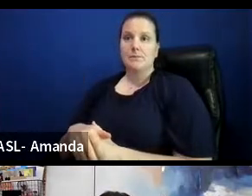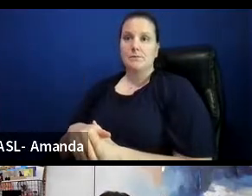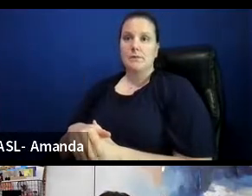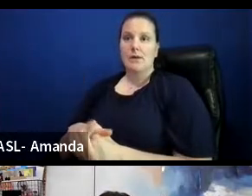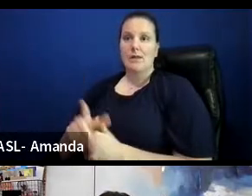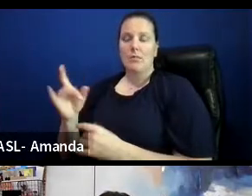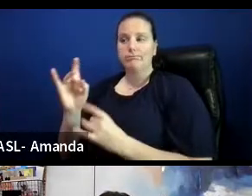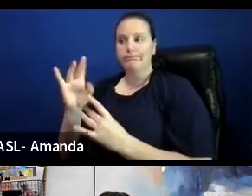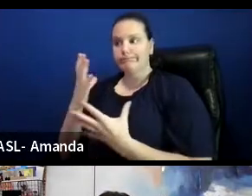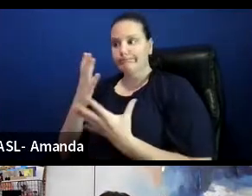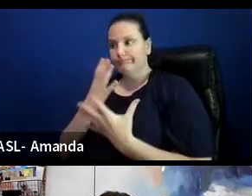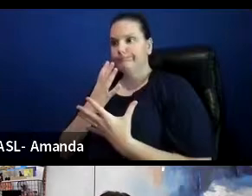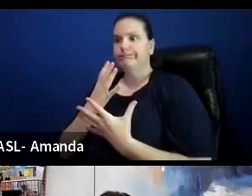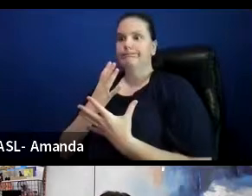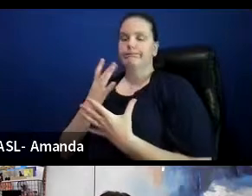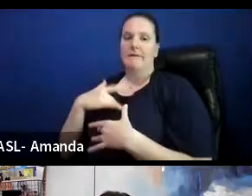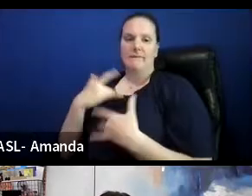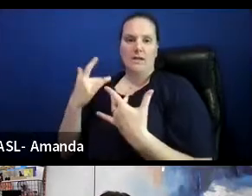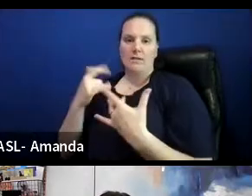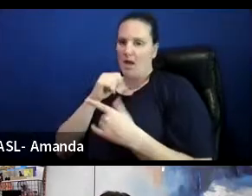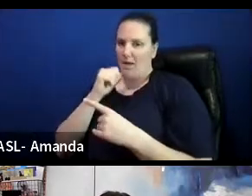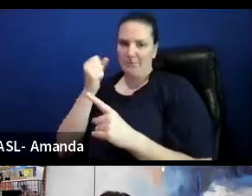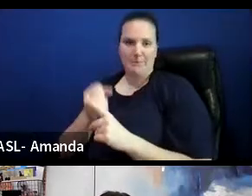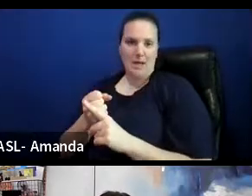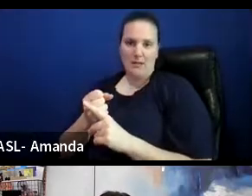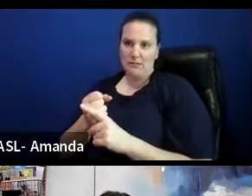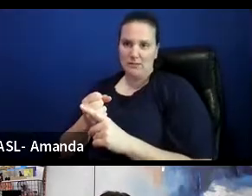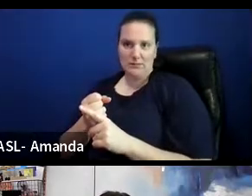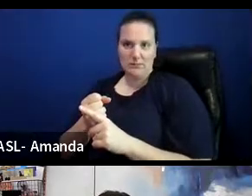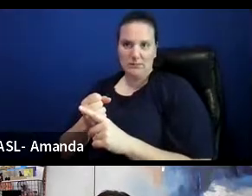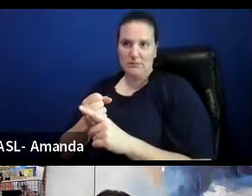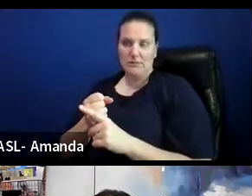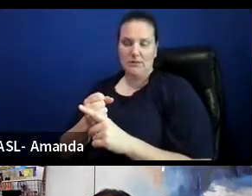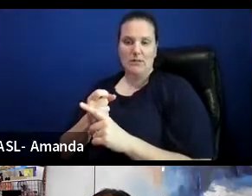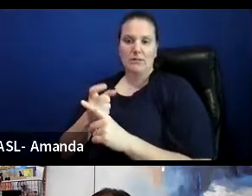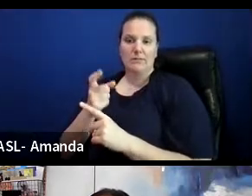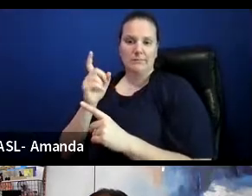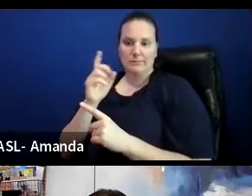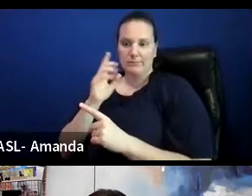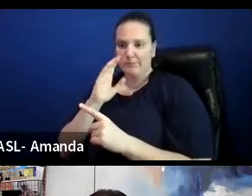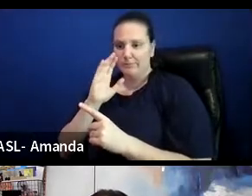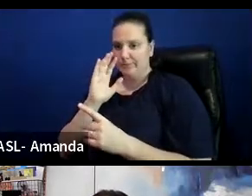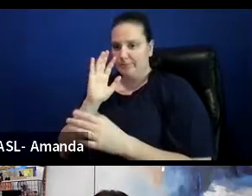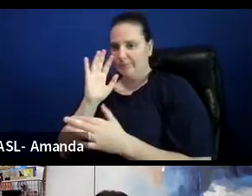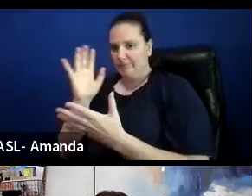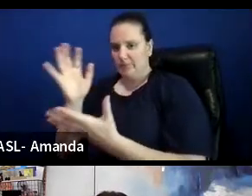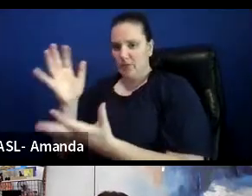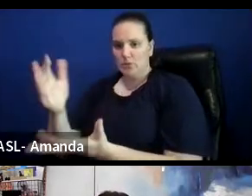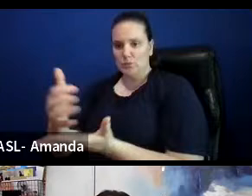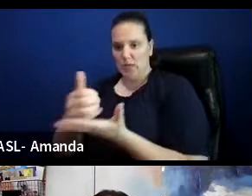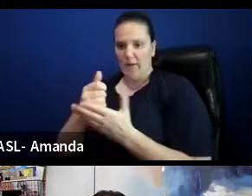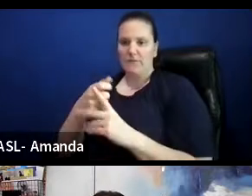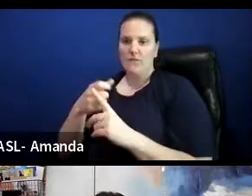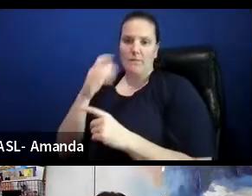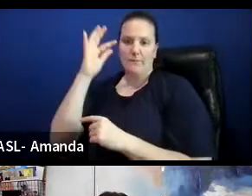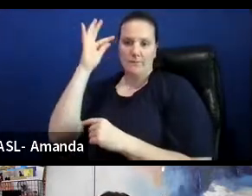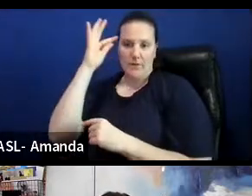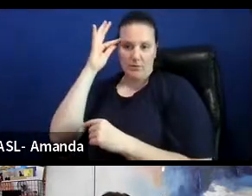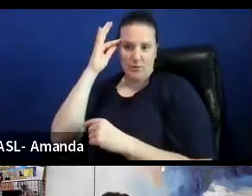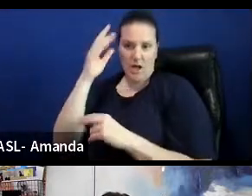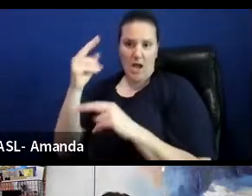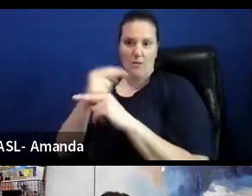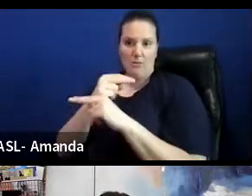tragic event will not have an impact. Those will get taken out of Federal Highway